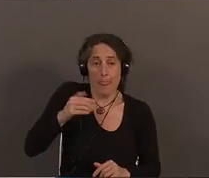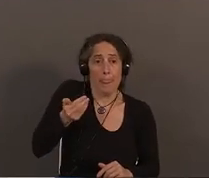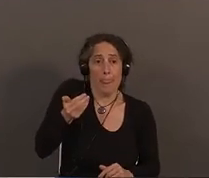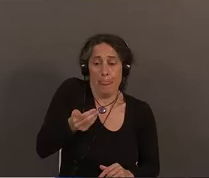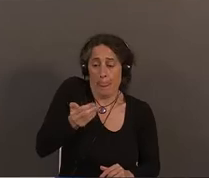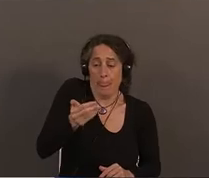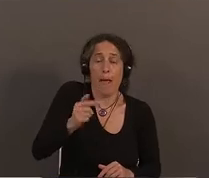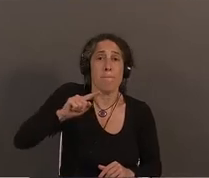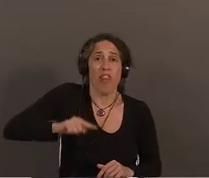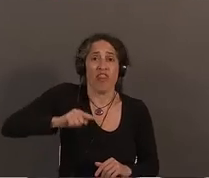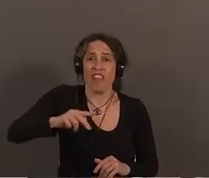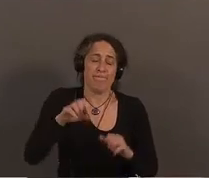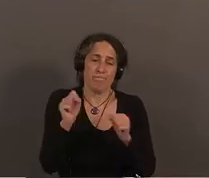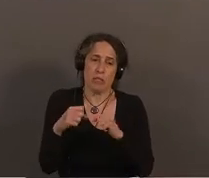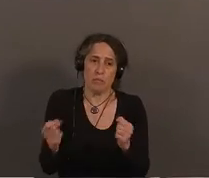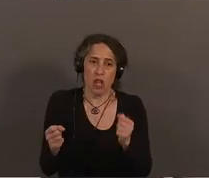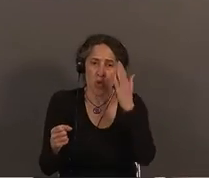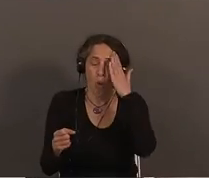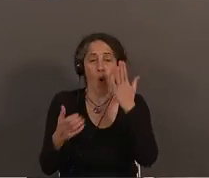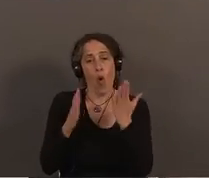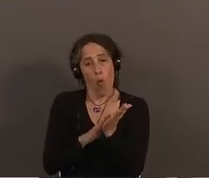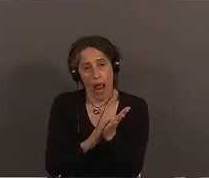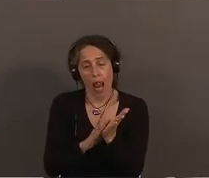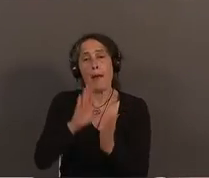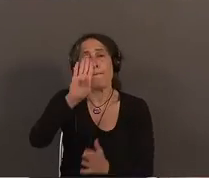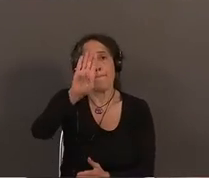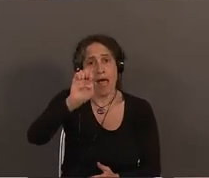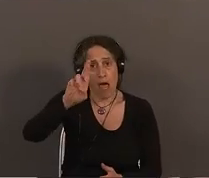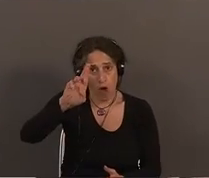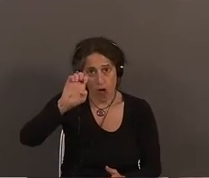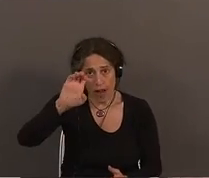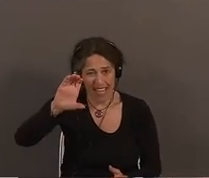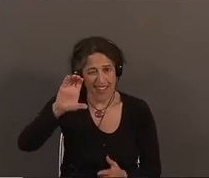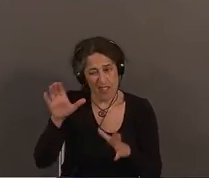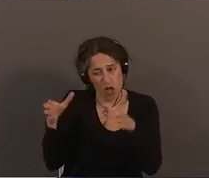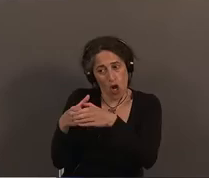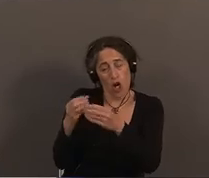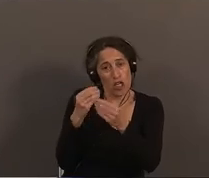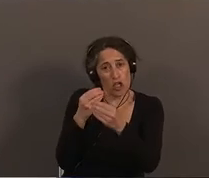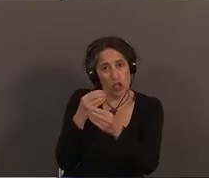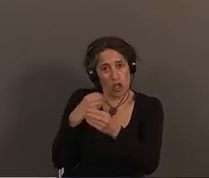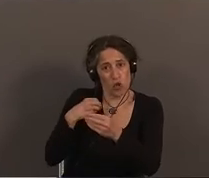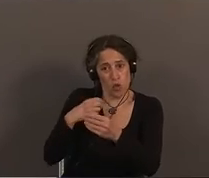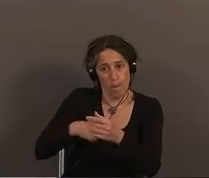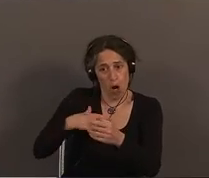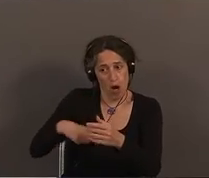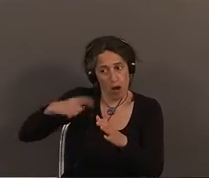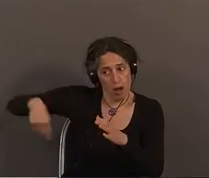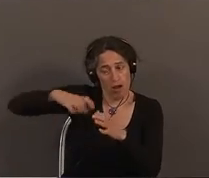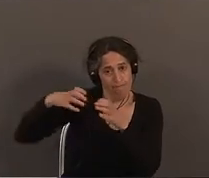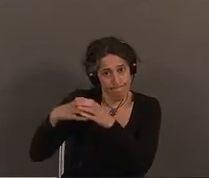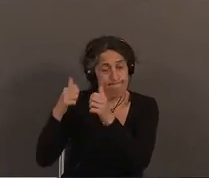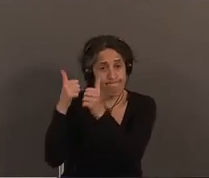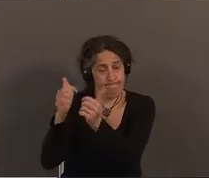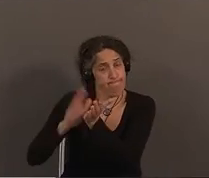for all the work the regulators are doing to help, to have a constructive dialogue in this respect. So I'm an optimist by